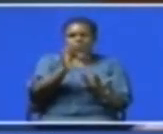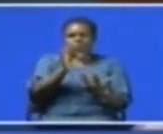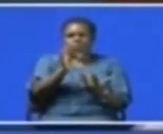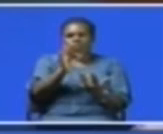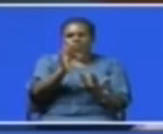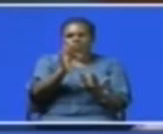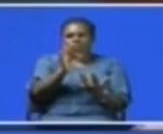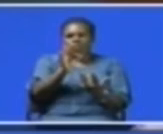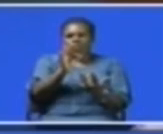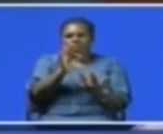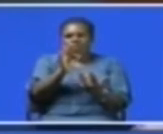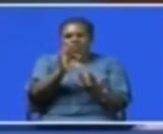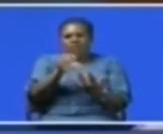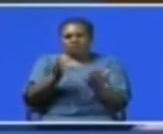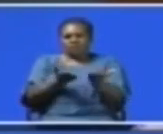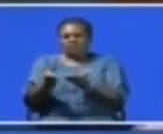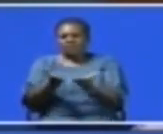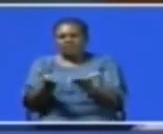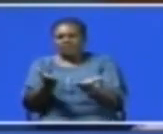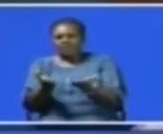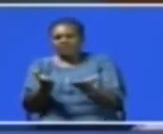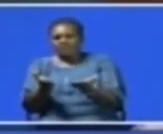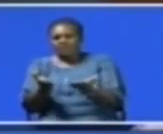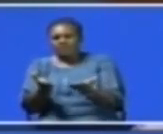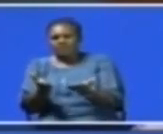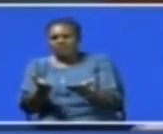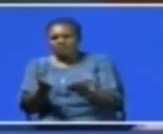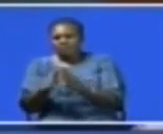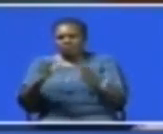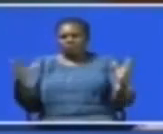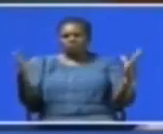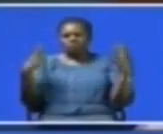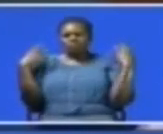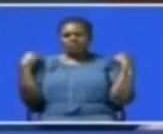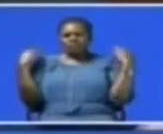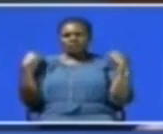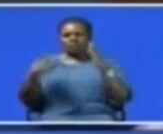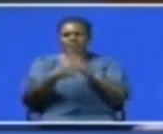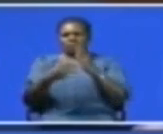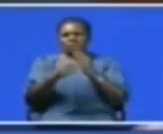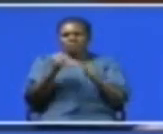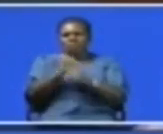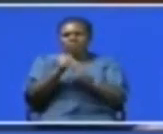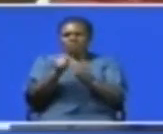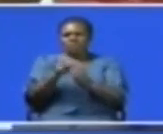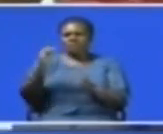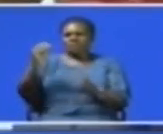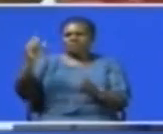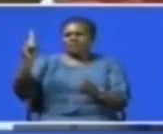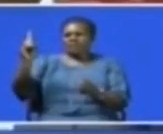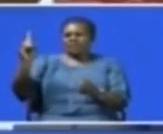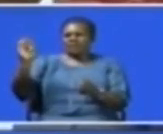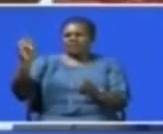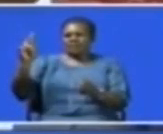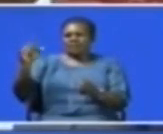for field service to broaden his practical skills to work in areas like Mandera,